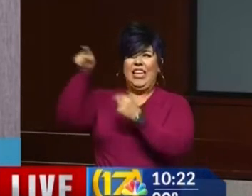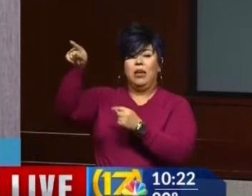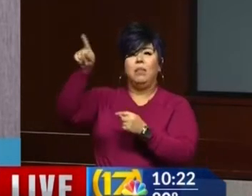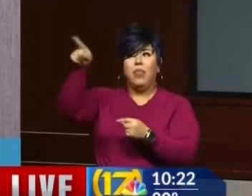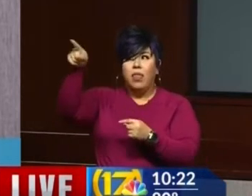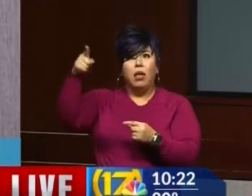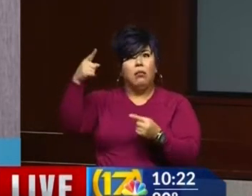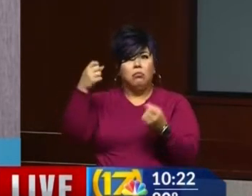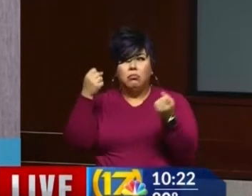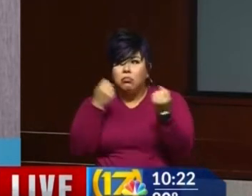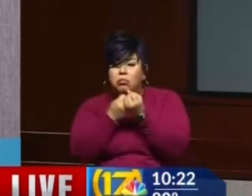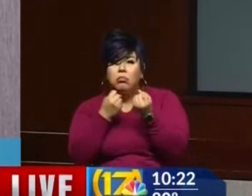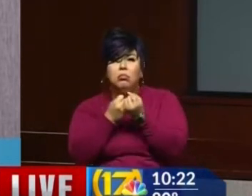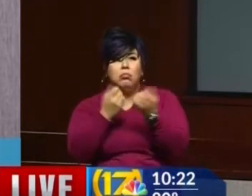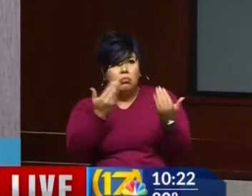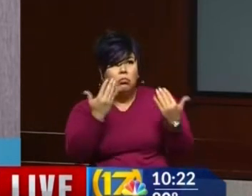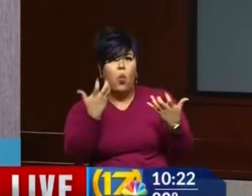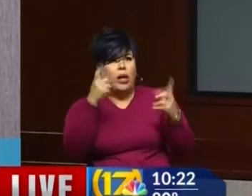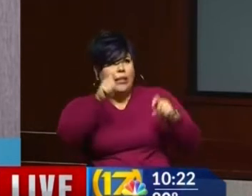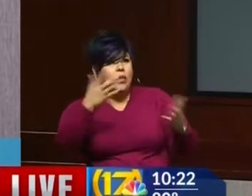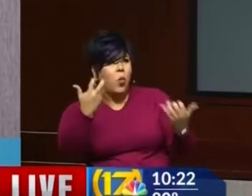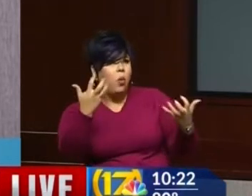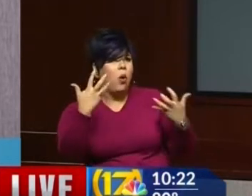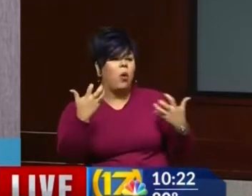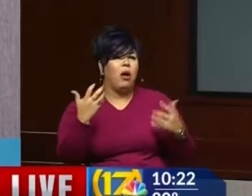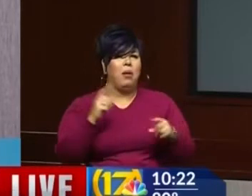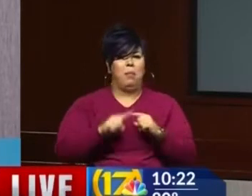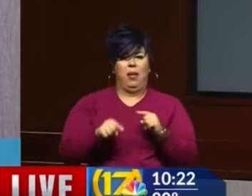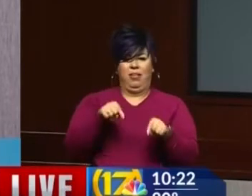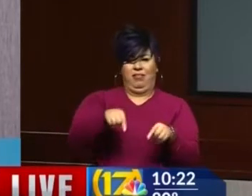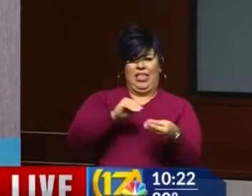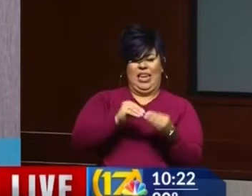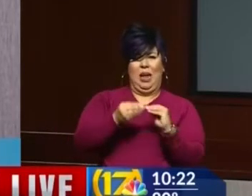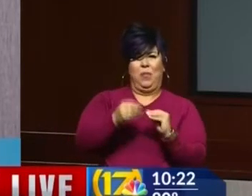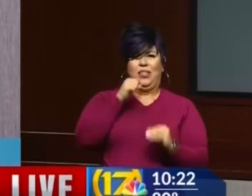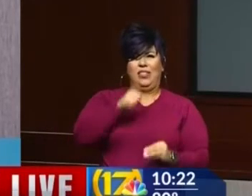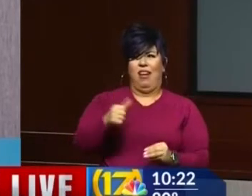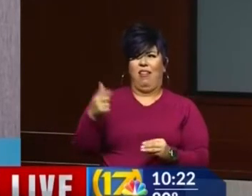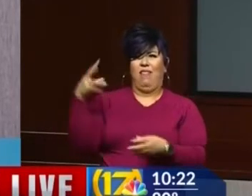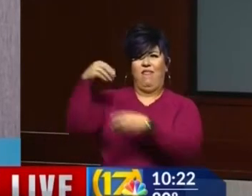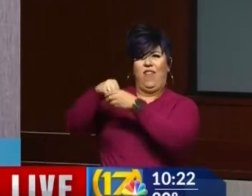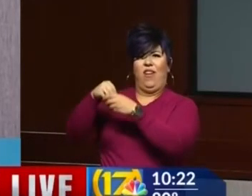and promoting these testing sites, this federal testing site,